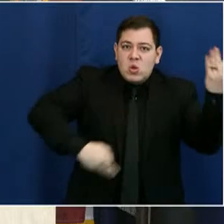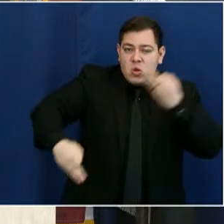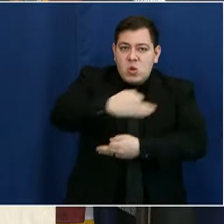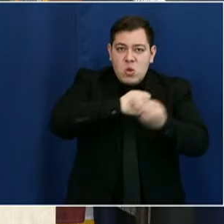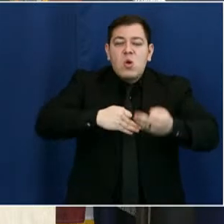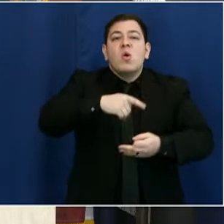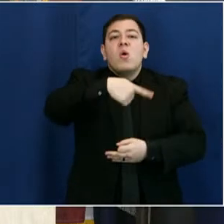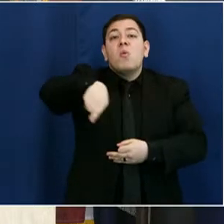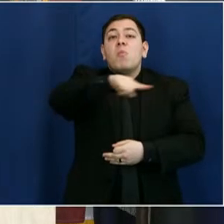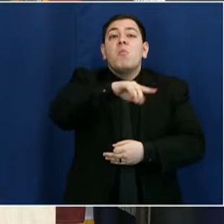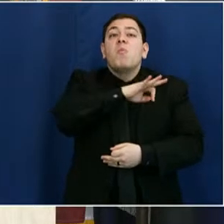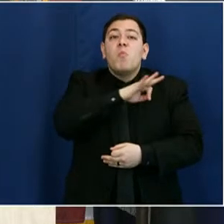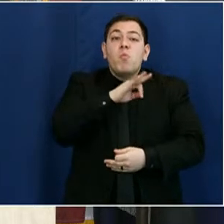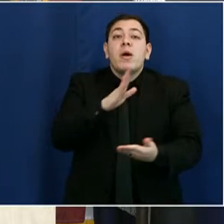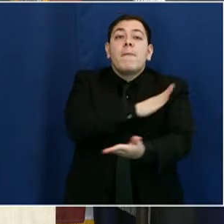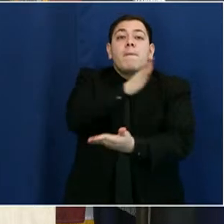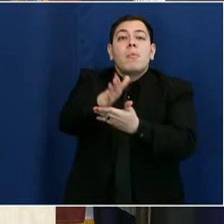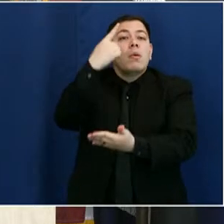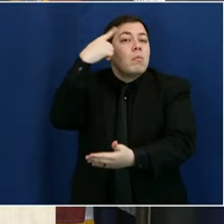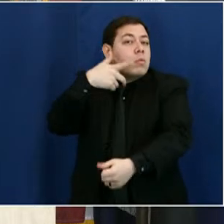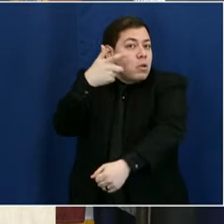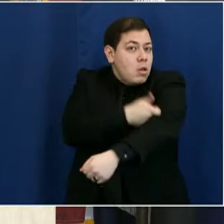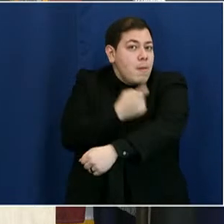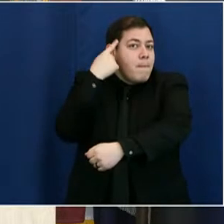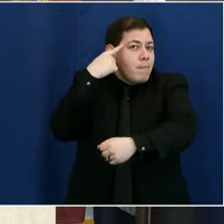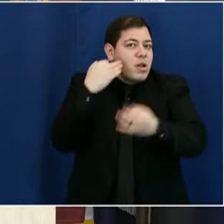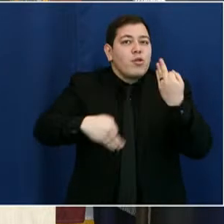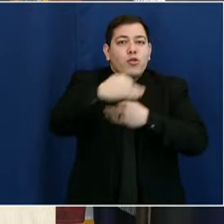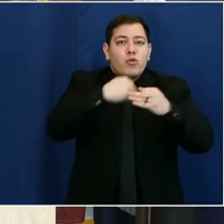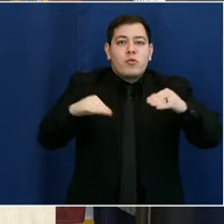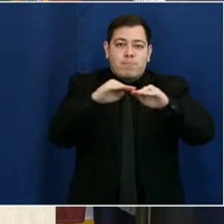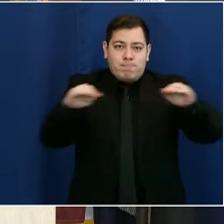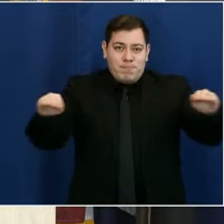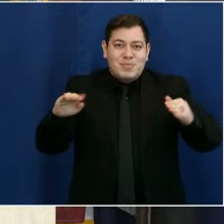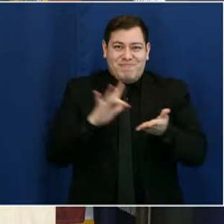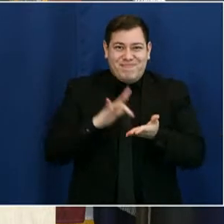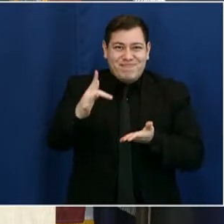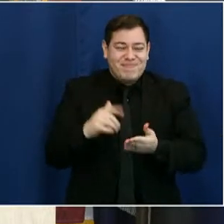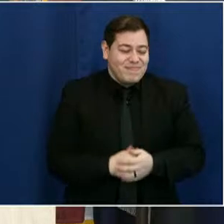puedan vacunar y siempre con un lente de equidad. Muchas gracias. Thank you.